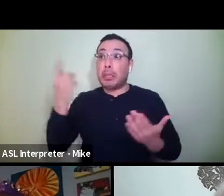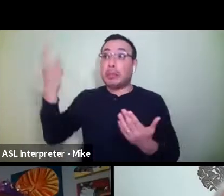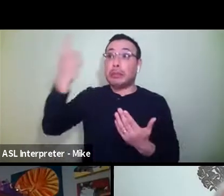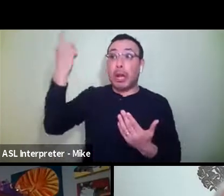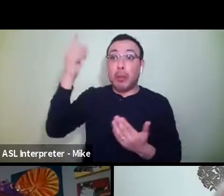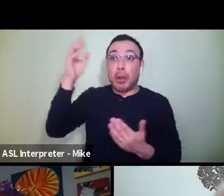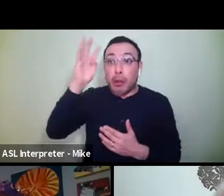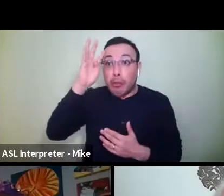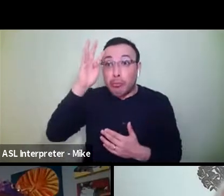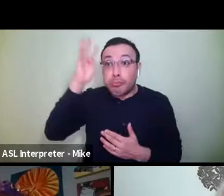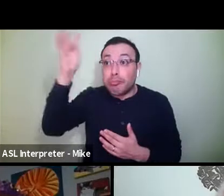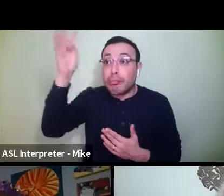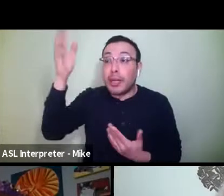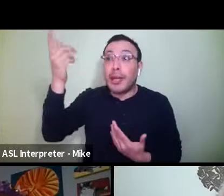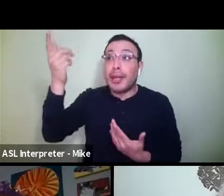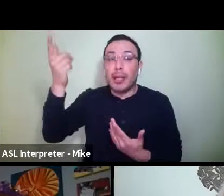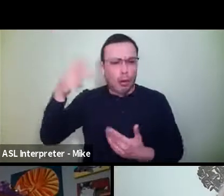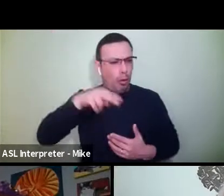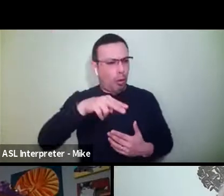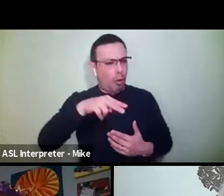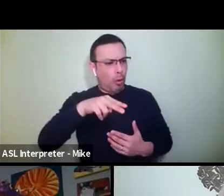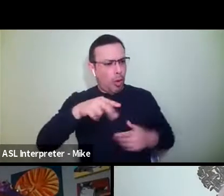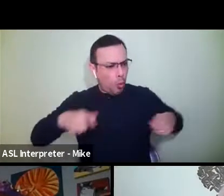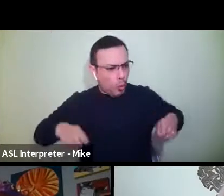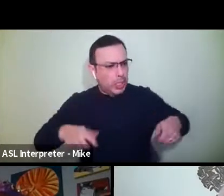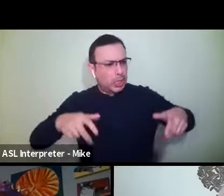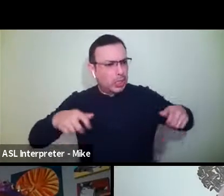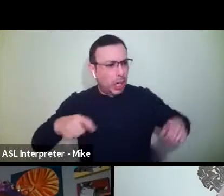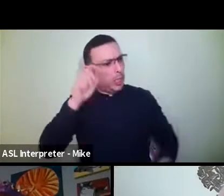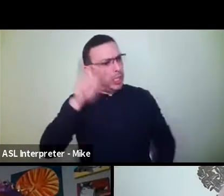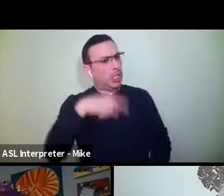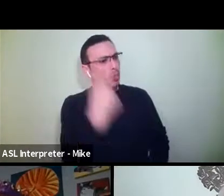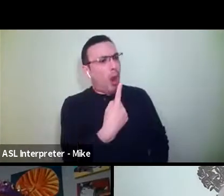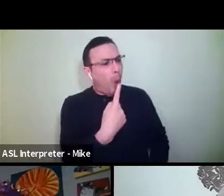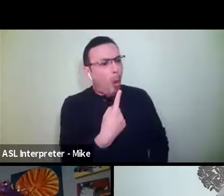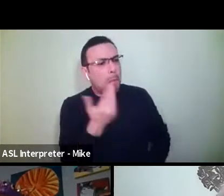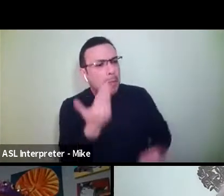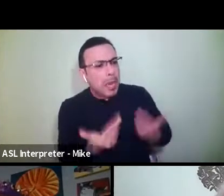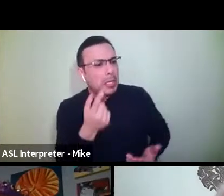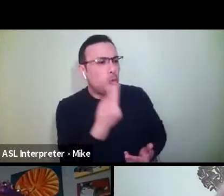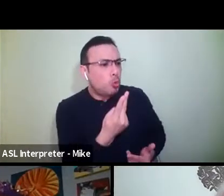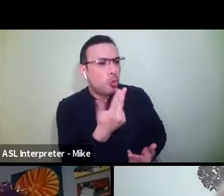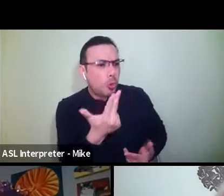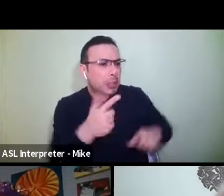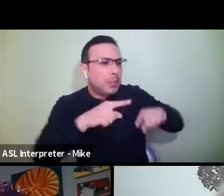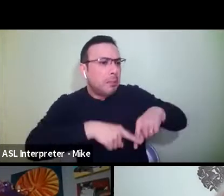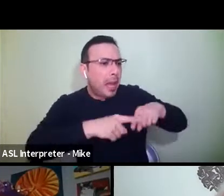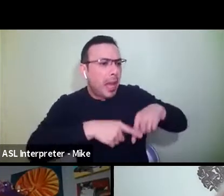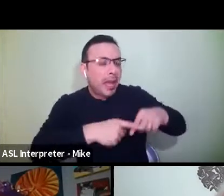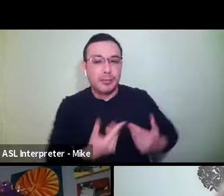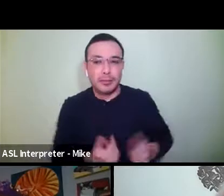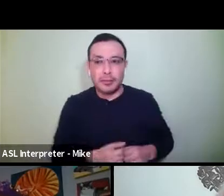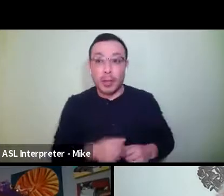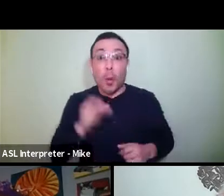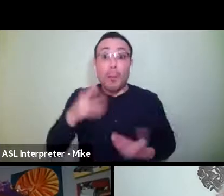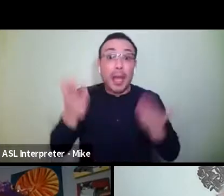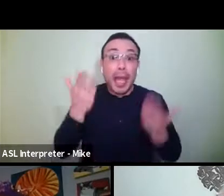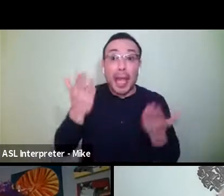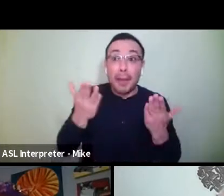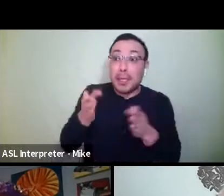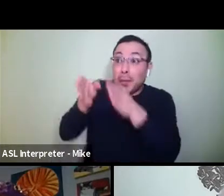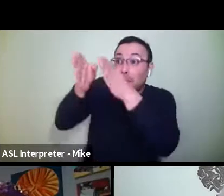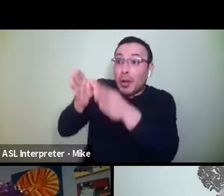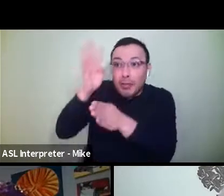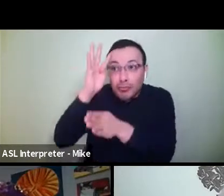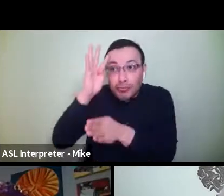don't have to get rid of your old chair when you get a new one. Or maybe someone will design a wheelchair that will work in the rain, a